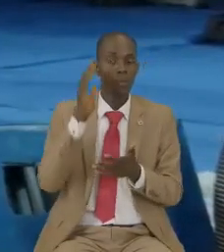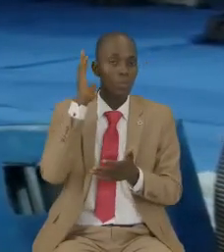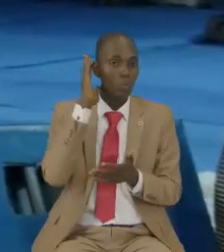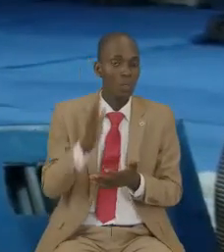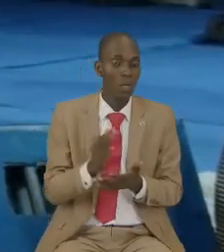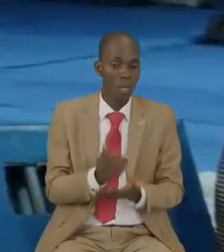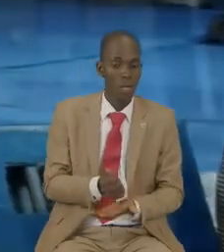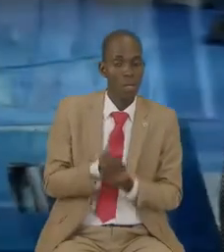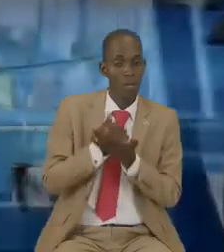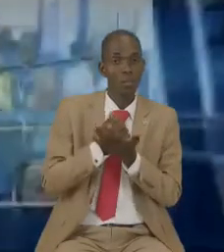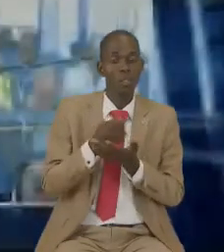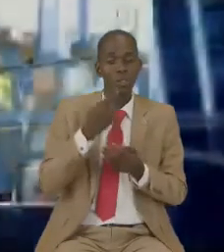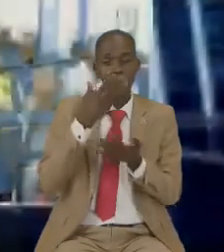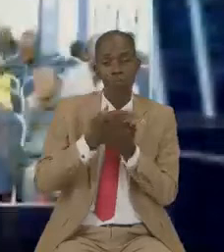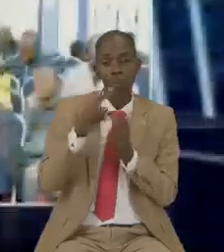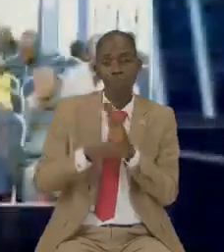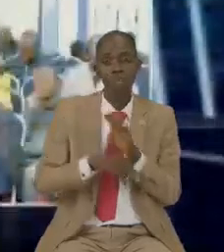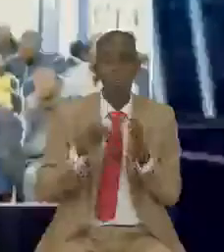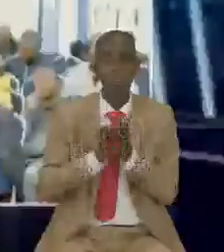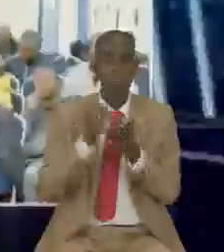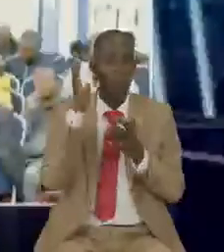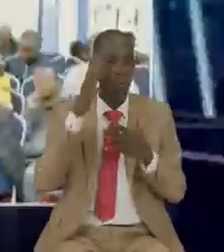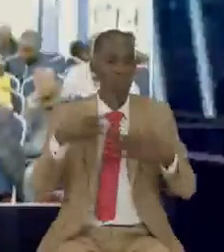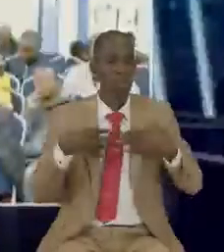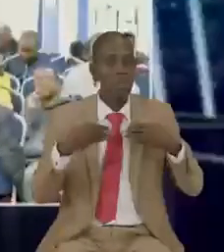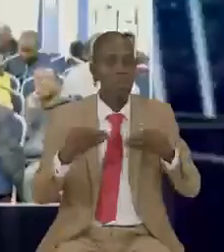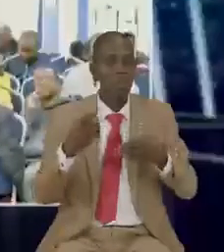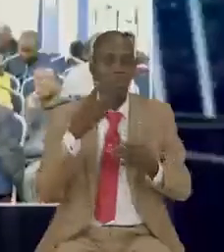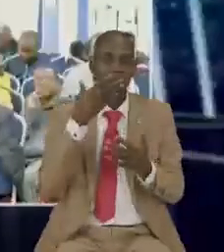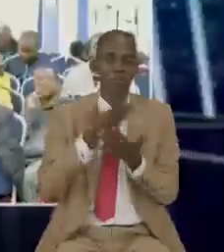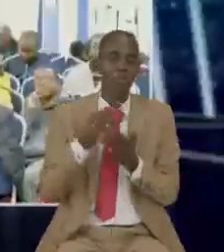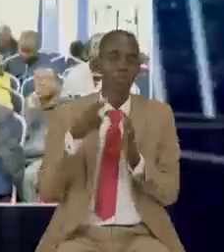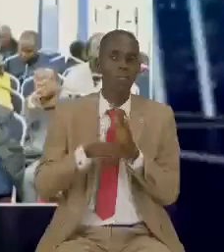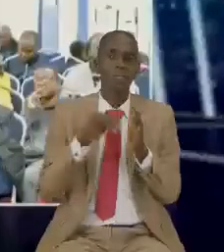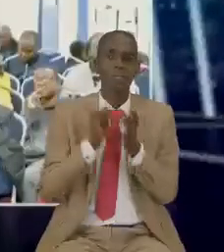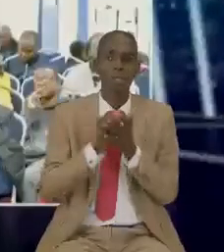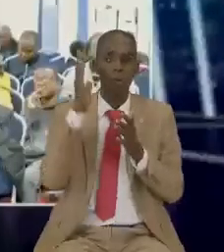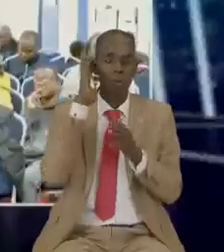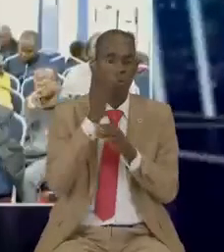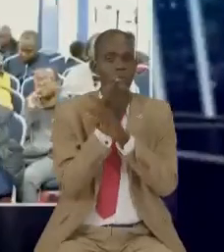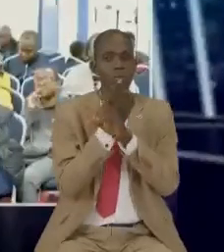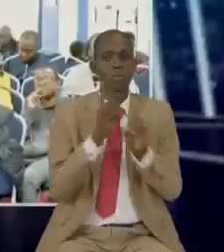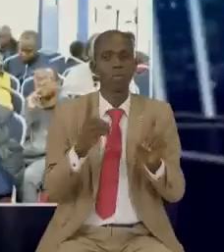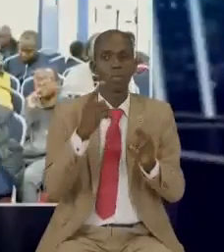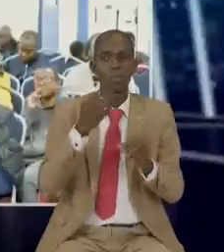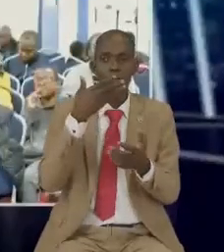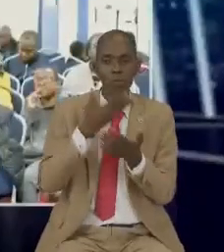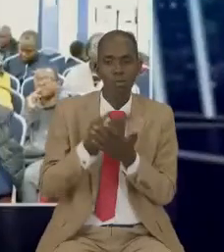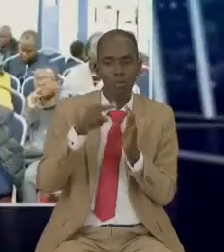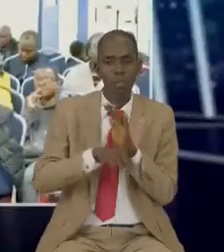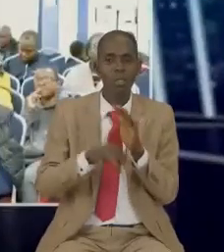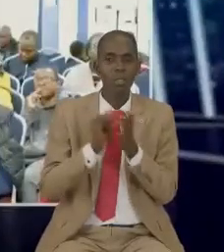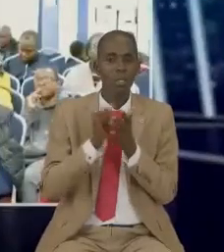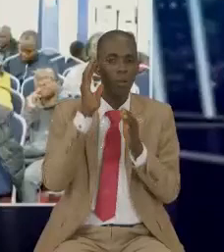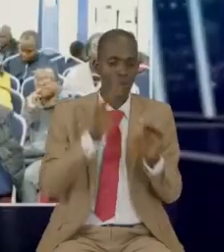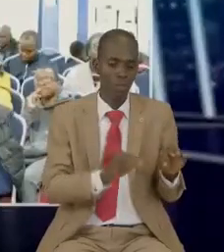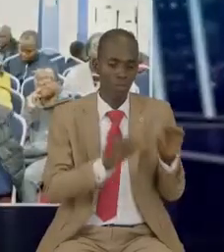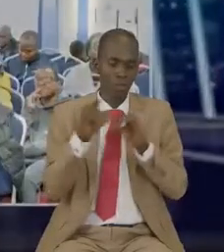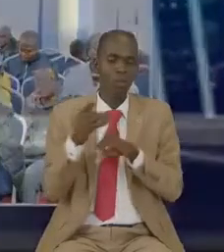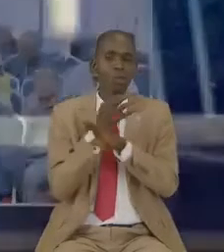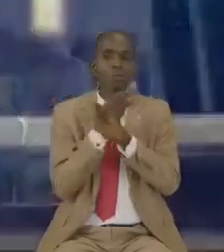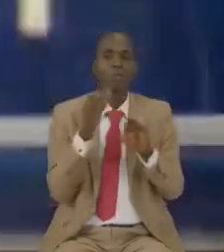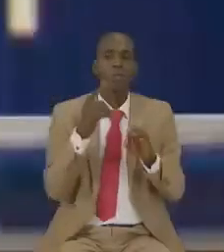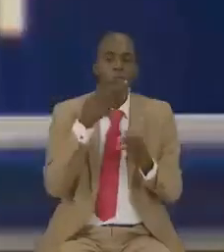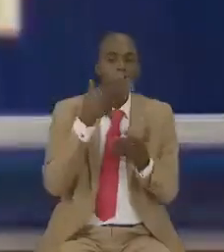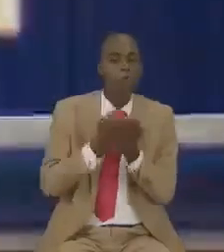will heal, the goodness that will deliver, the goodness that will set you free, the goodness that